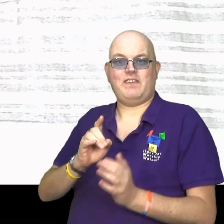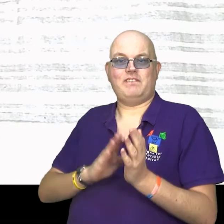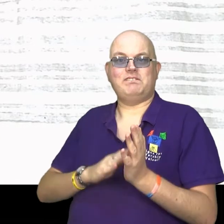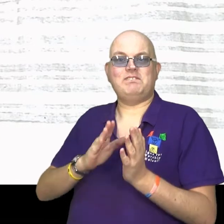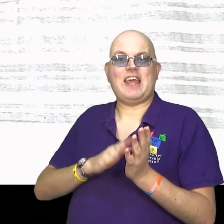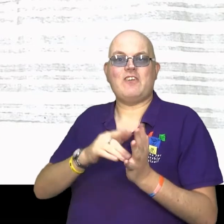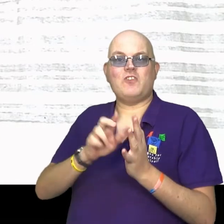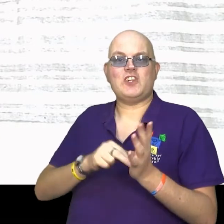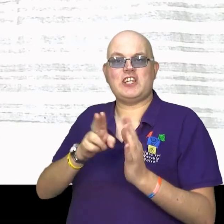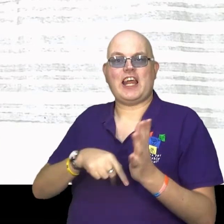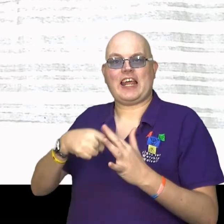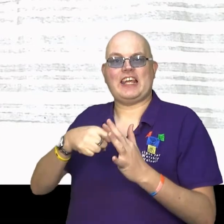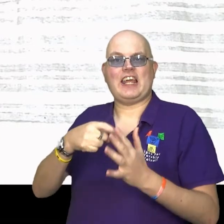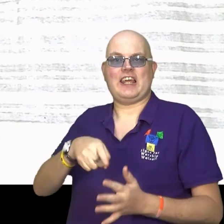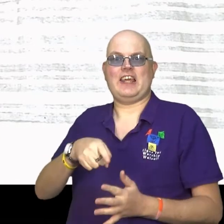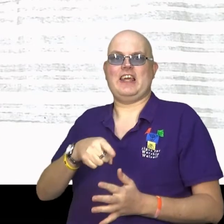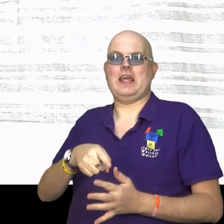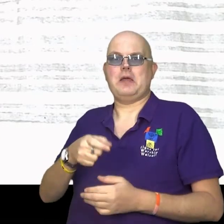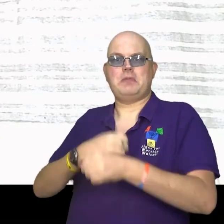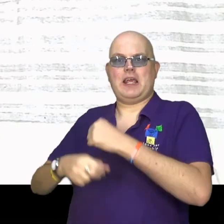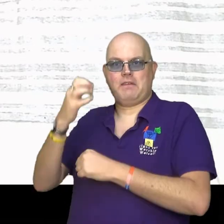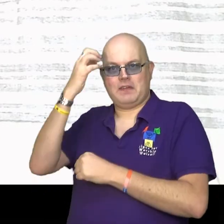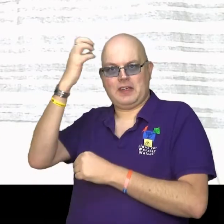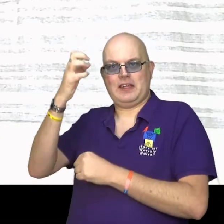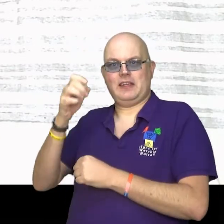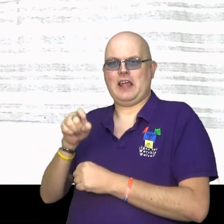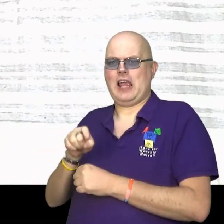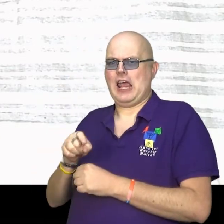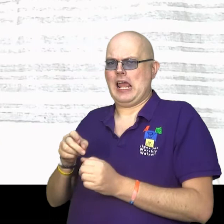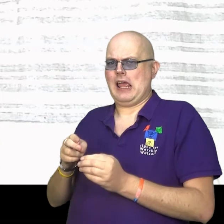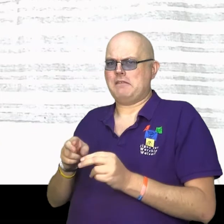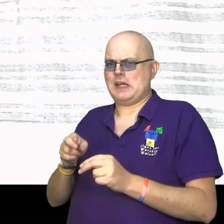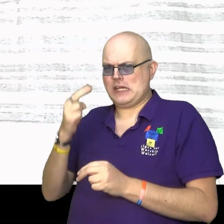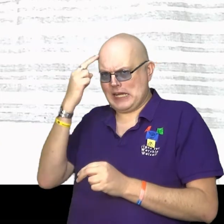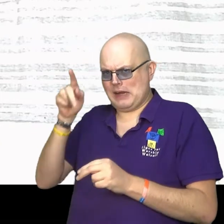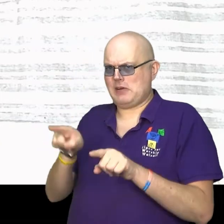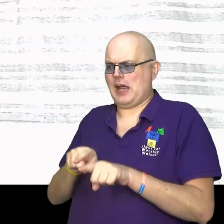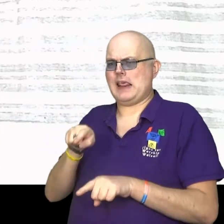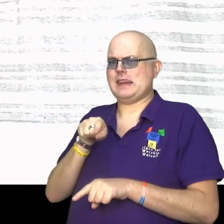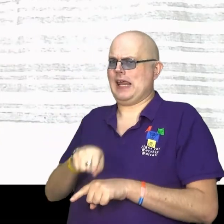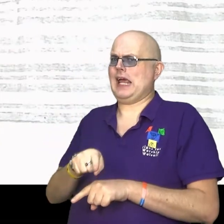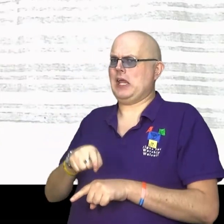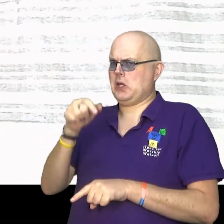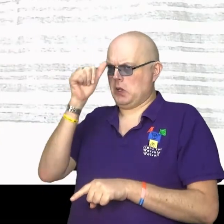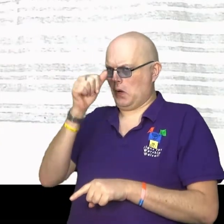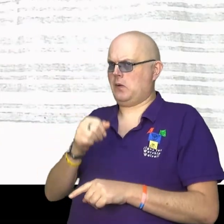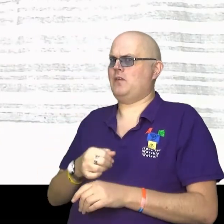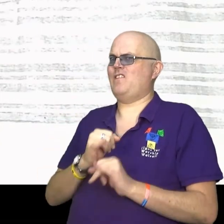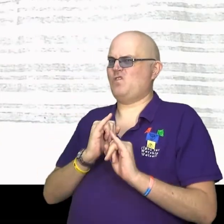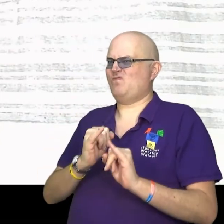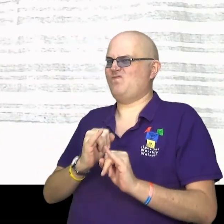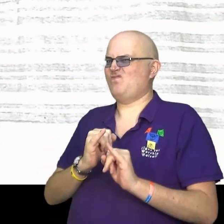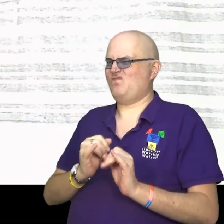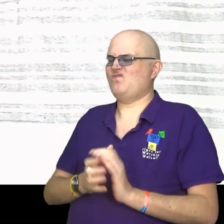Evil Merodach, that's his name, became king. And with a name like that, you just know that